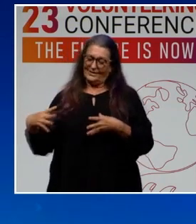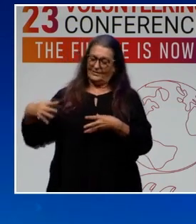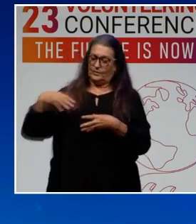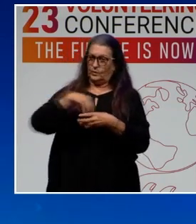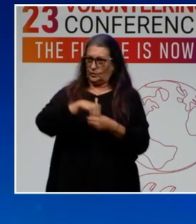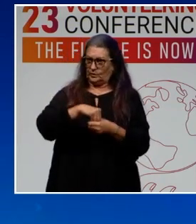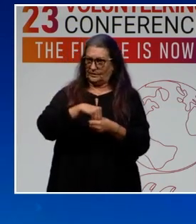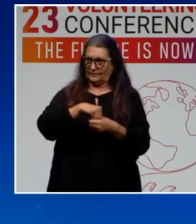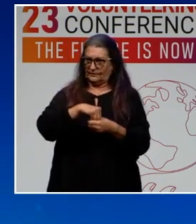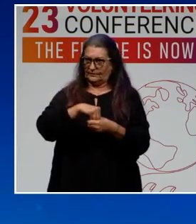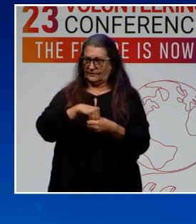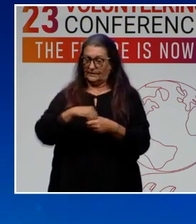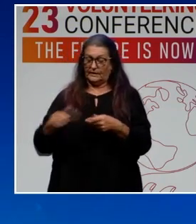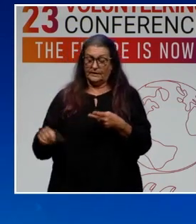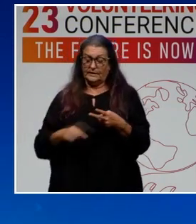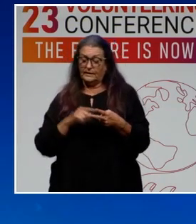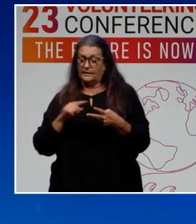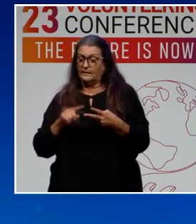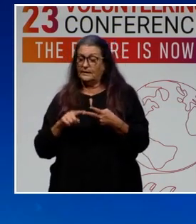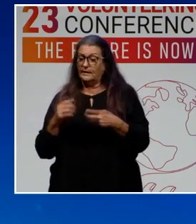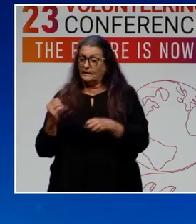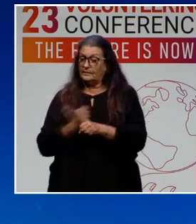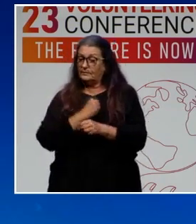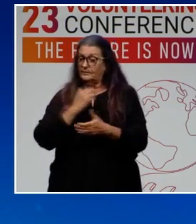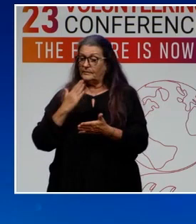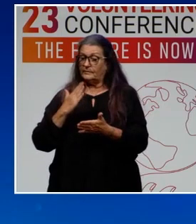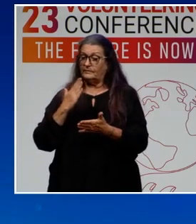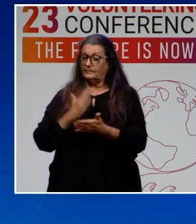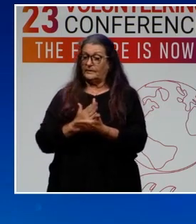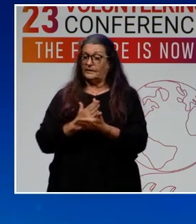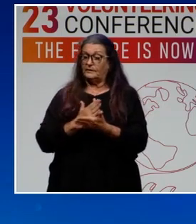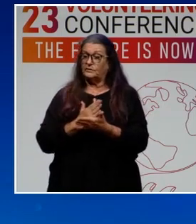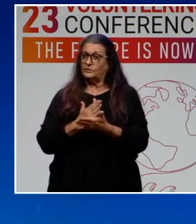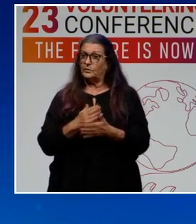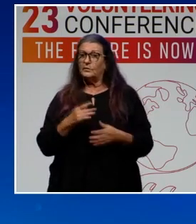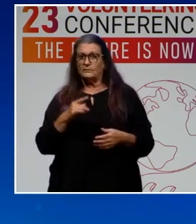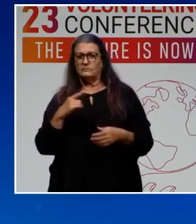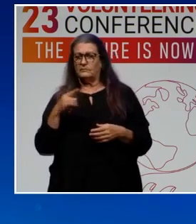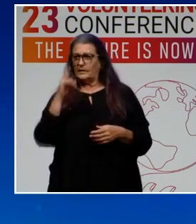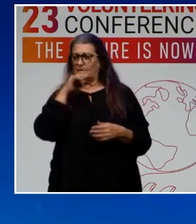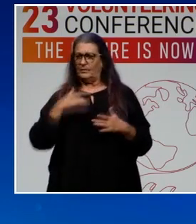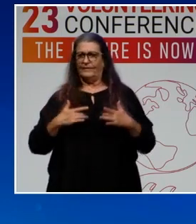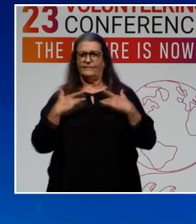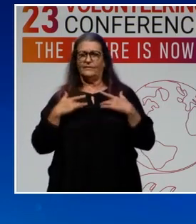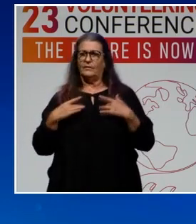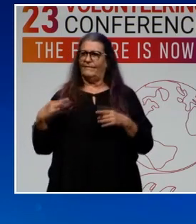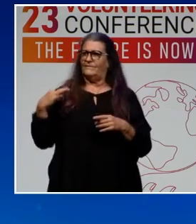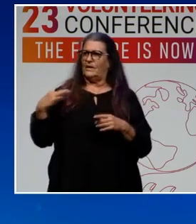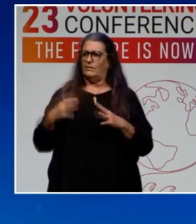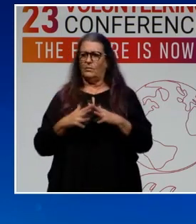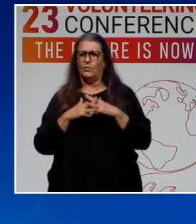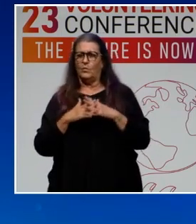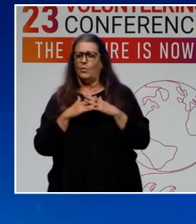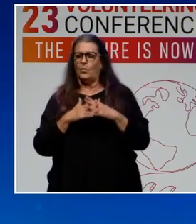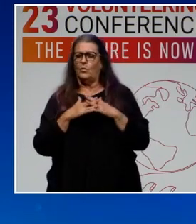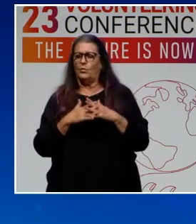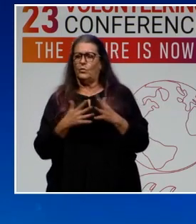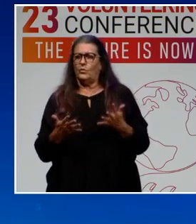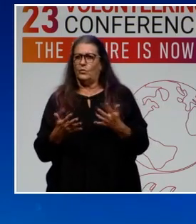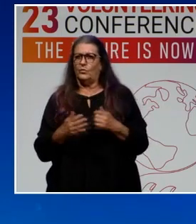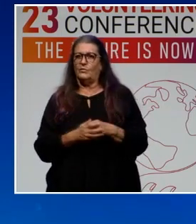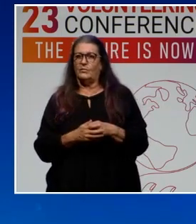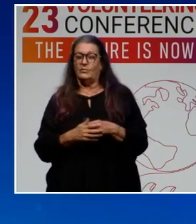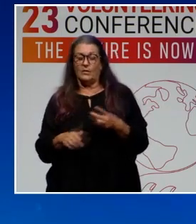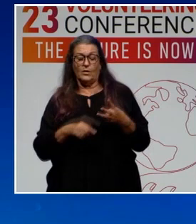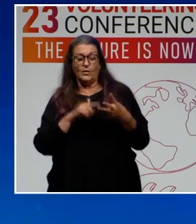Second, ensuring Australians understand and value volunteering. Third, recognising that communities